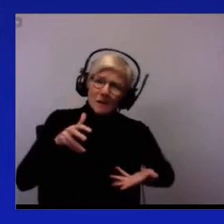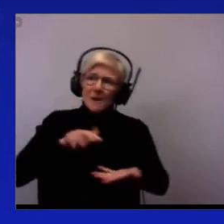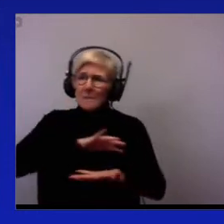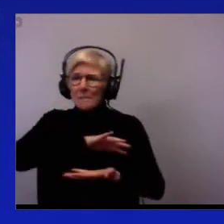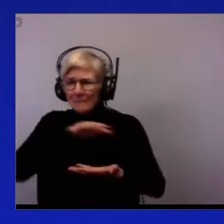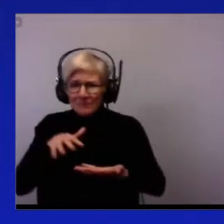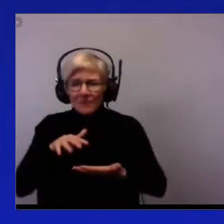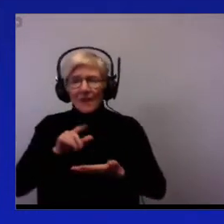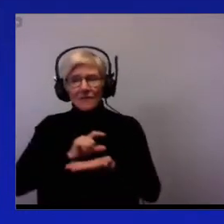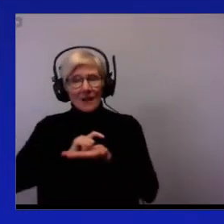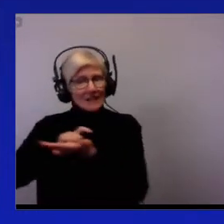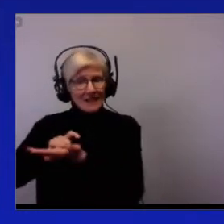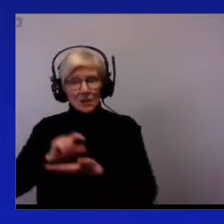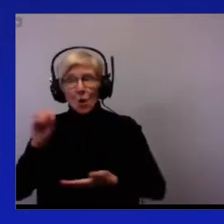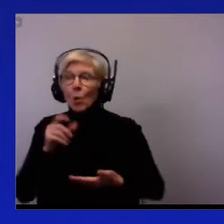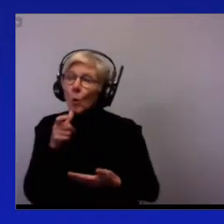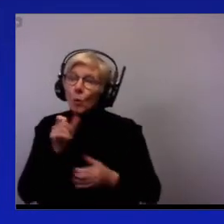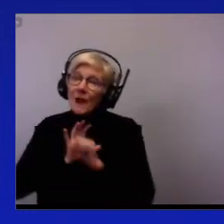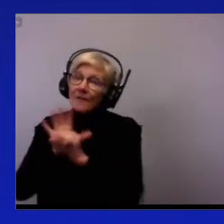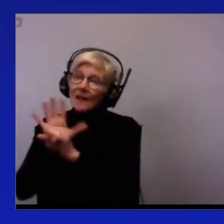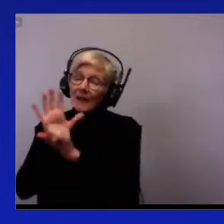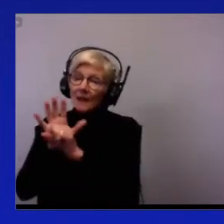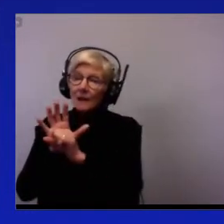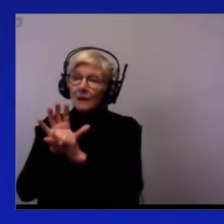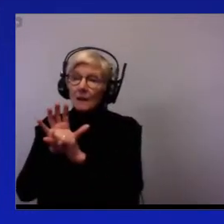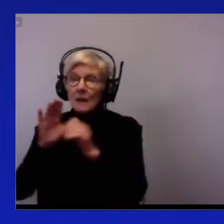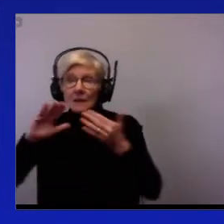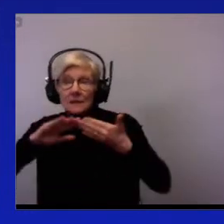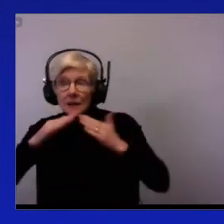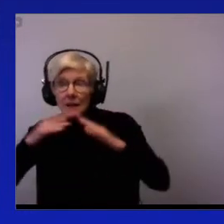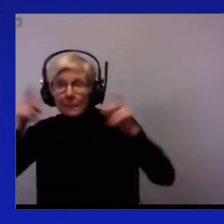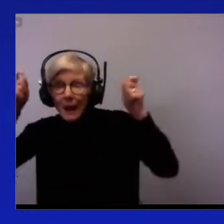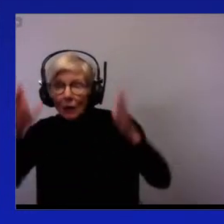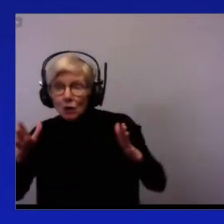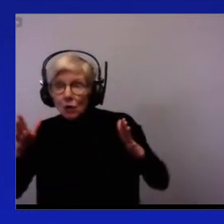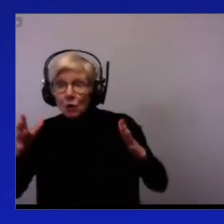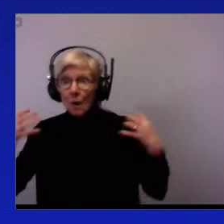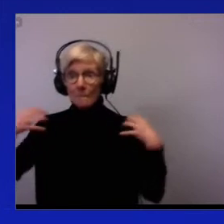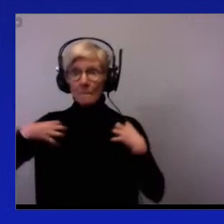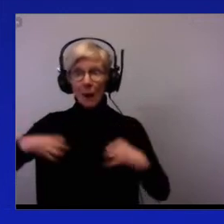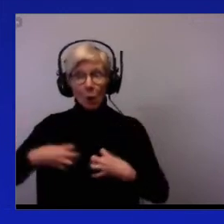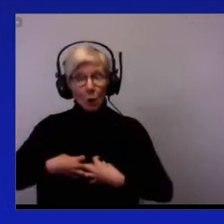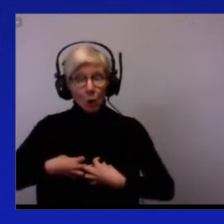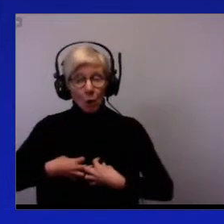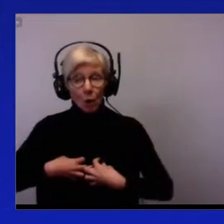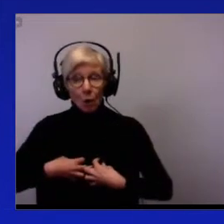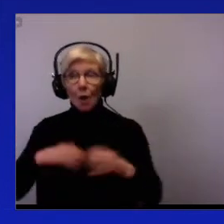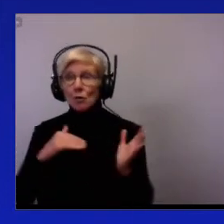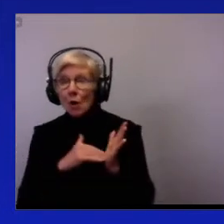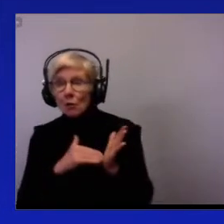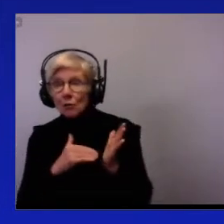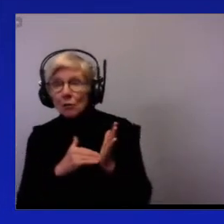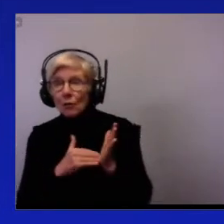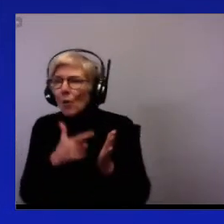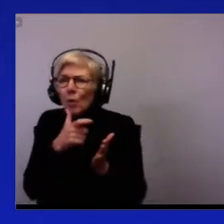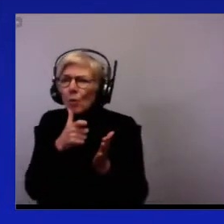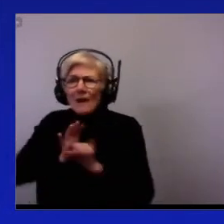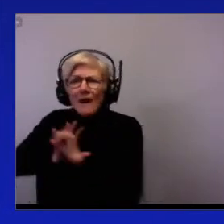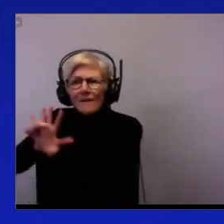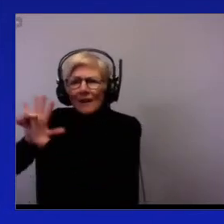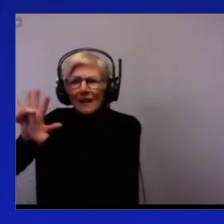in Ottawa? Who's doing that? Is the city manager doing that? Is the mayor? Is Dr. Etches? Who's doing this advocacy?